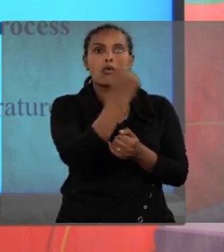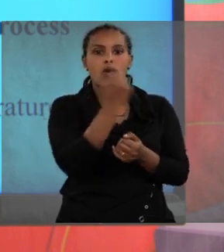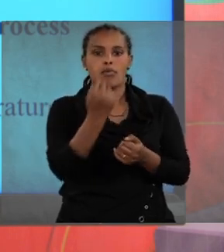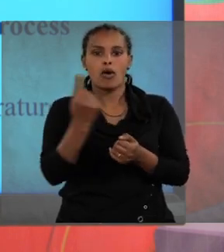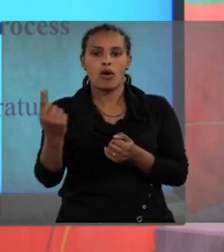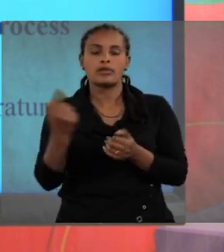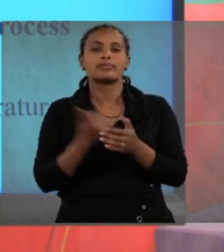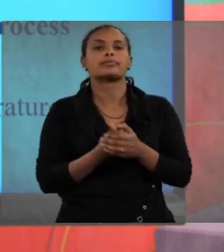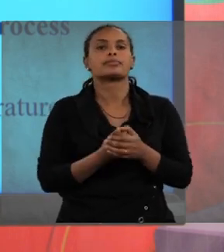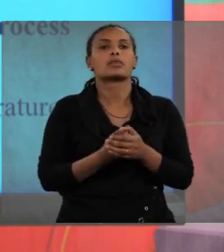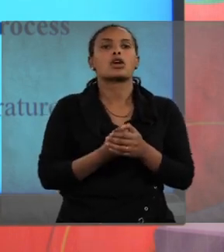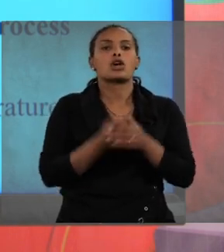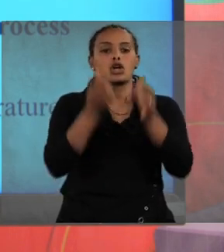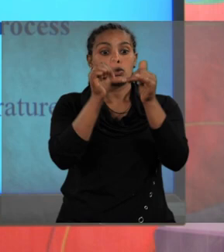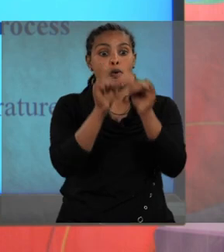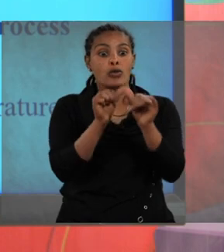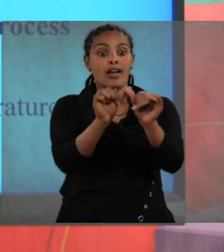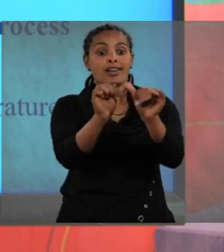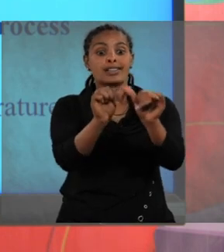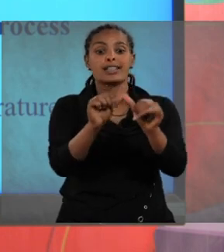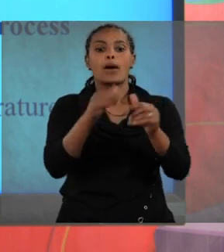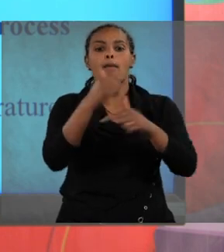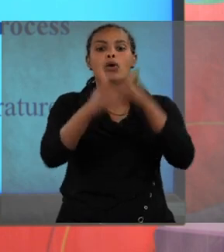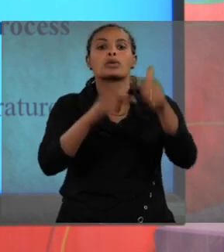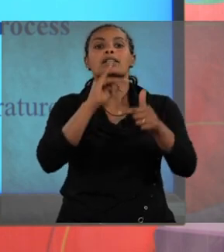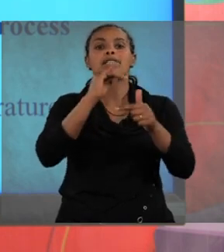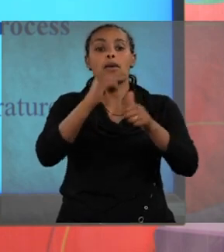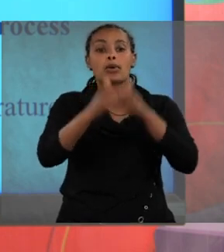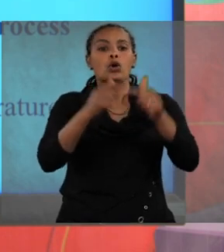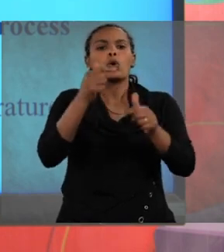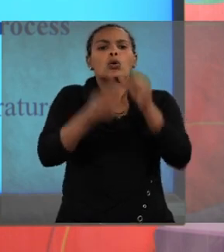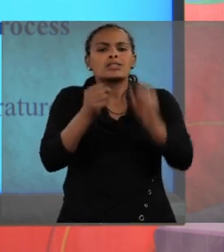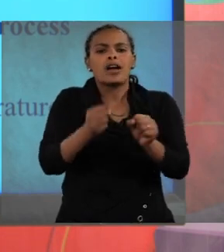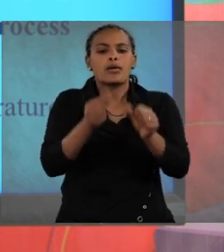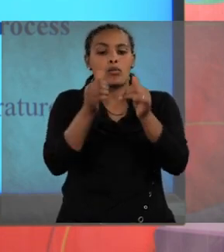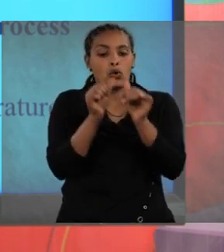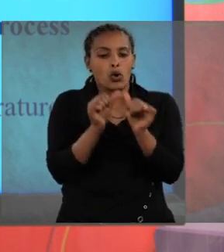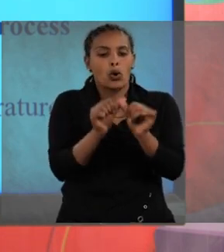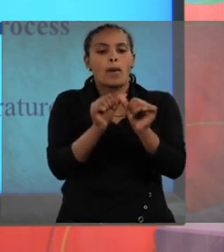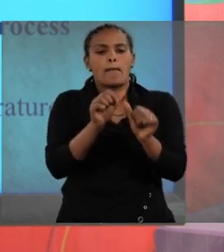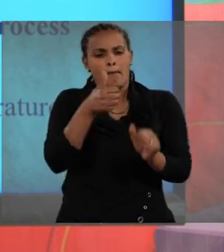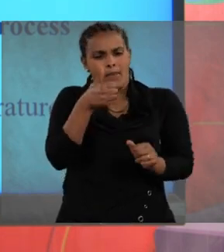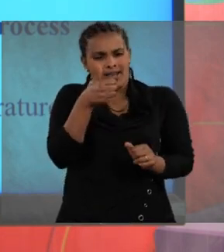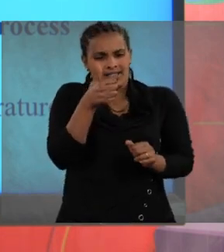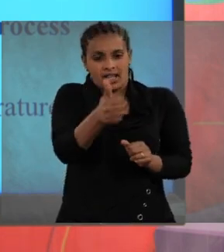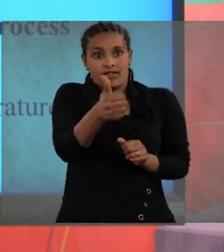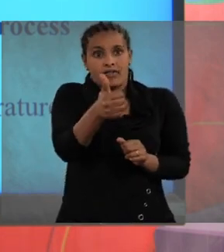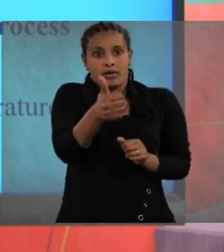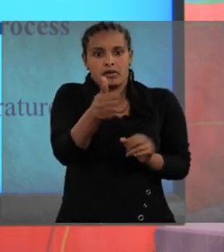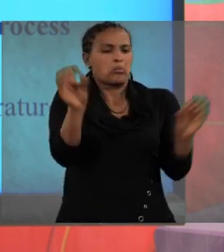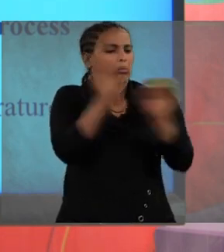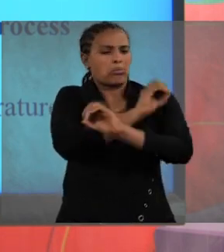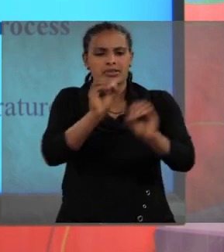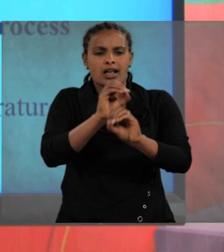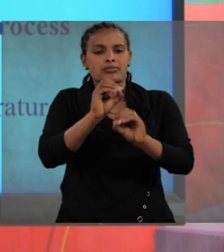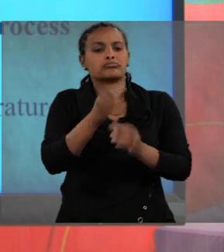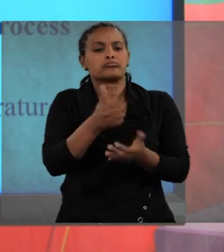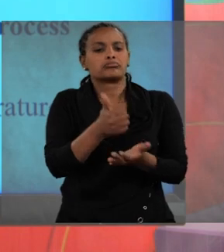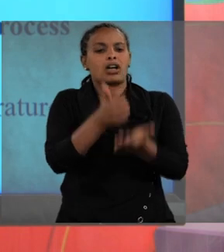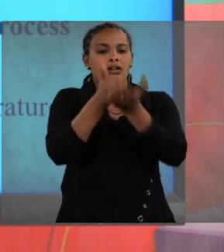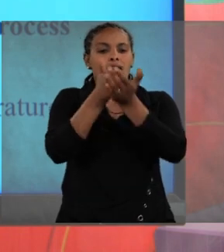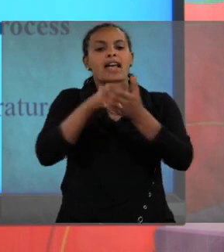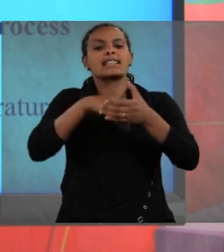one. Spontaneous process is a process which can proceed by itself without